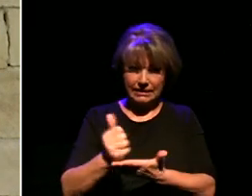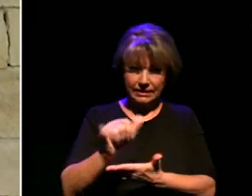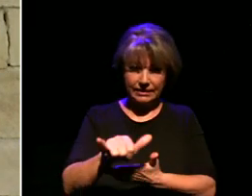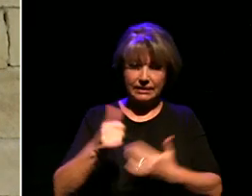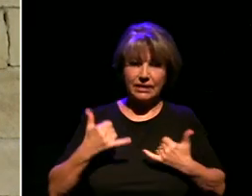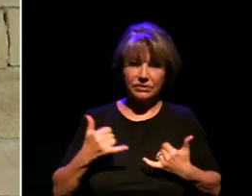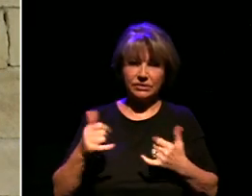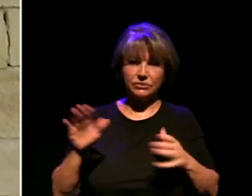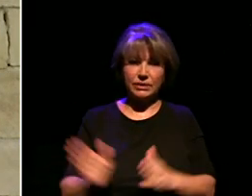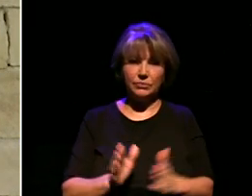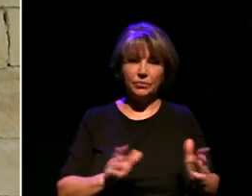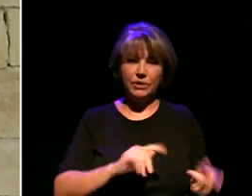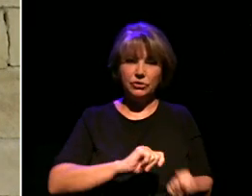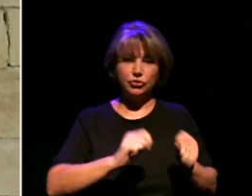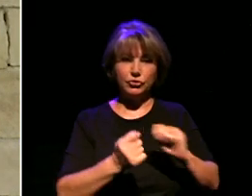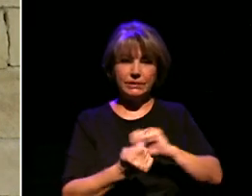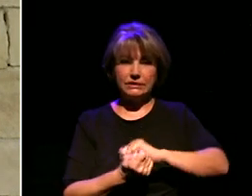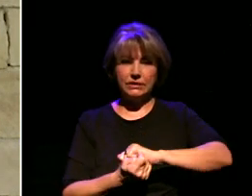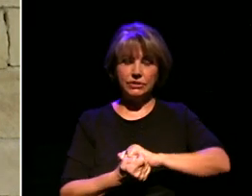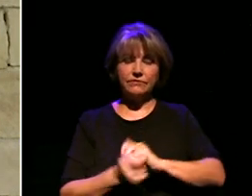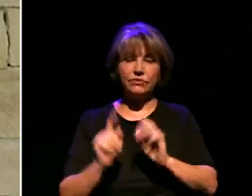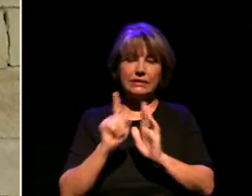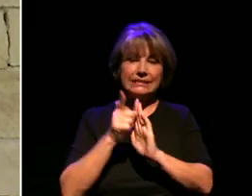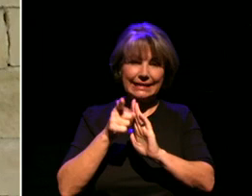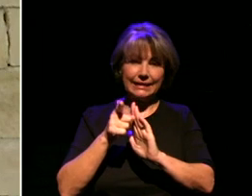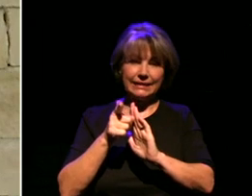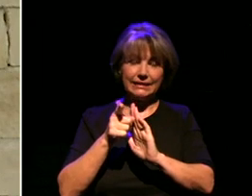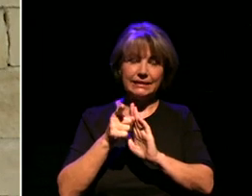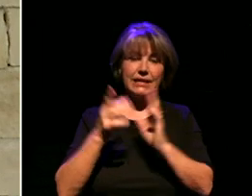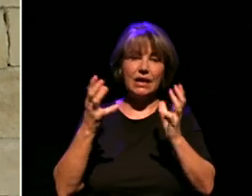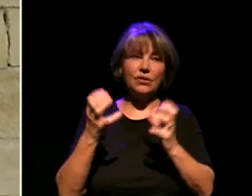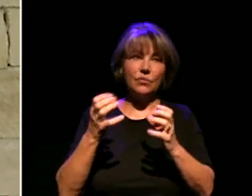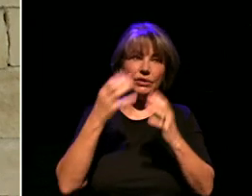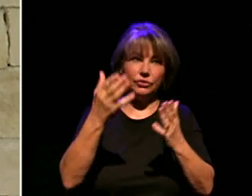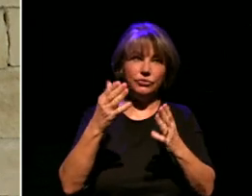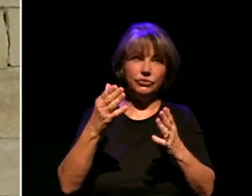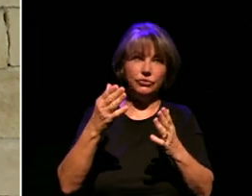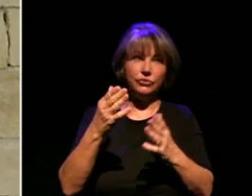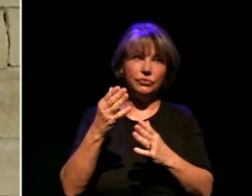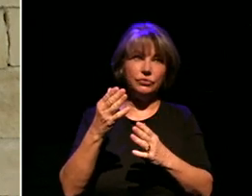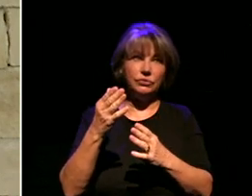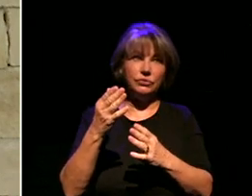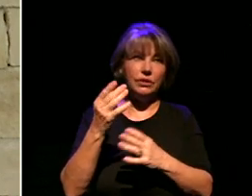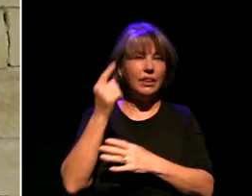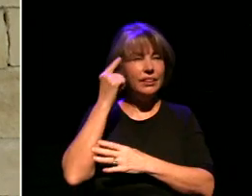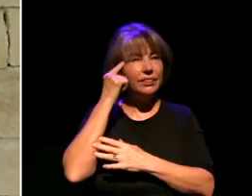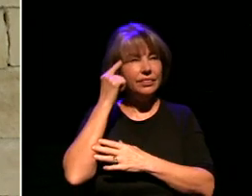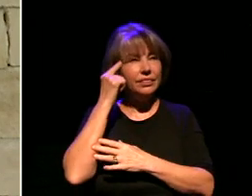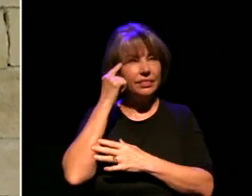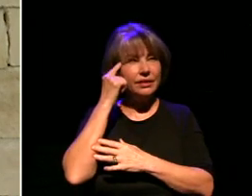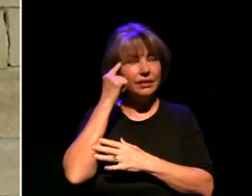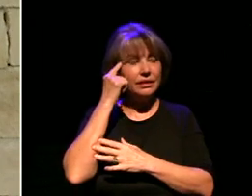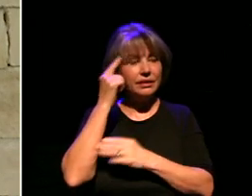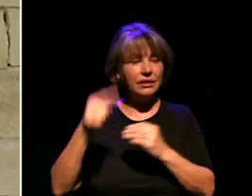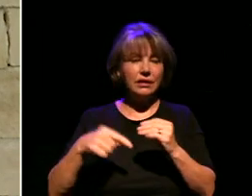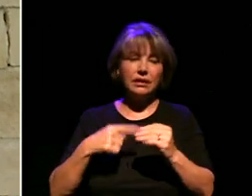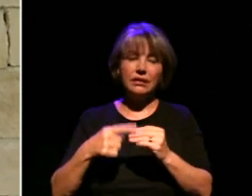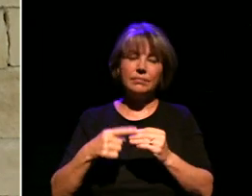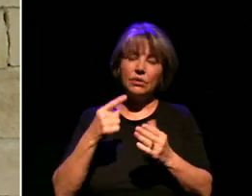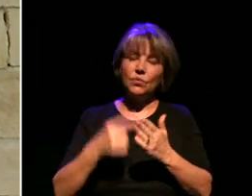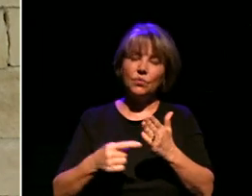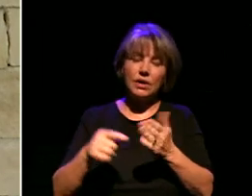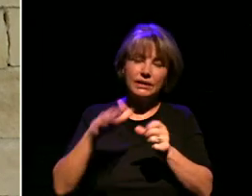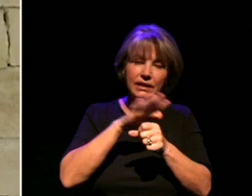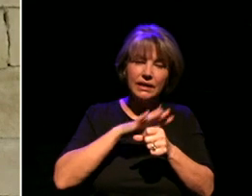transition. And for just a second here, I want you to take a moment to think about what areas of